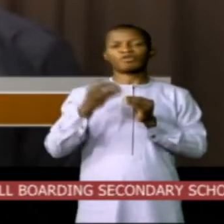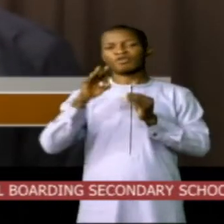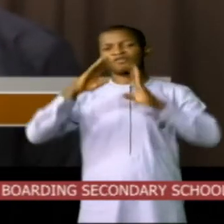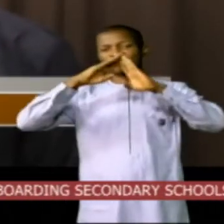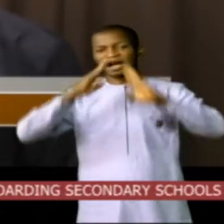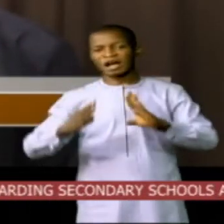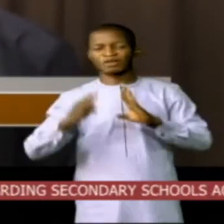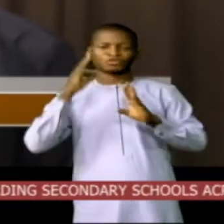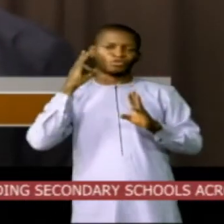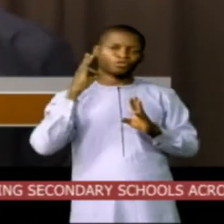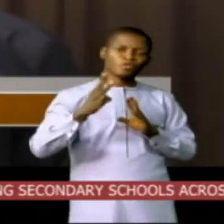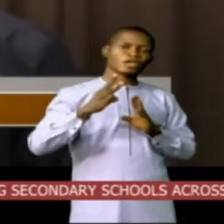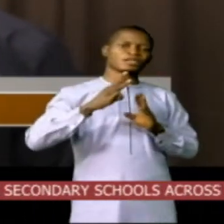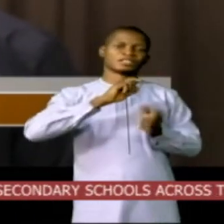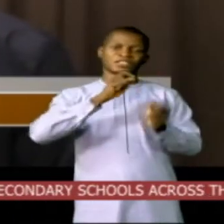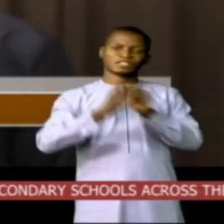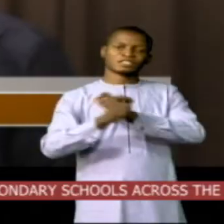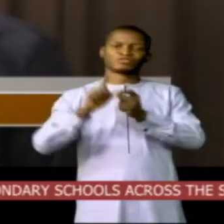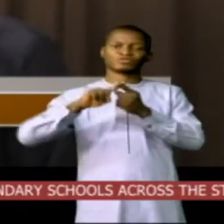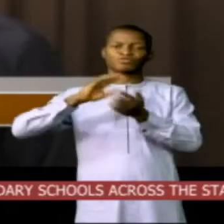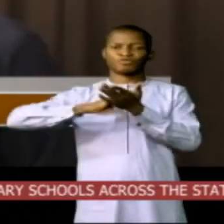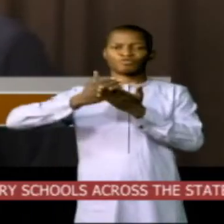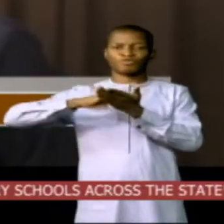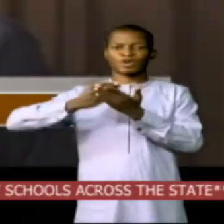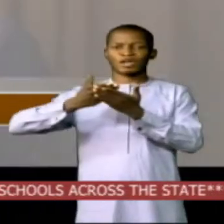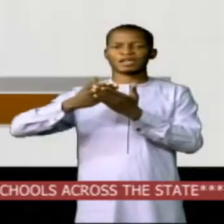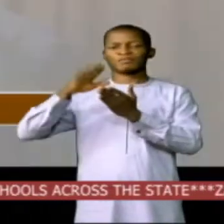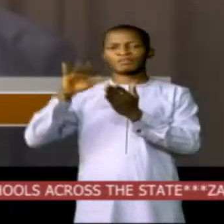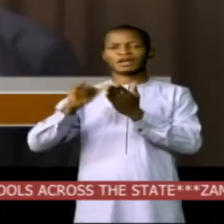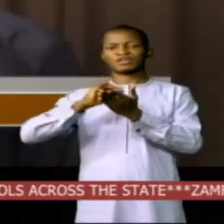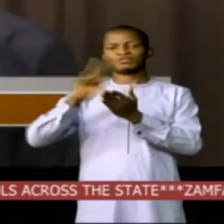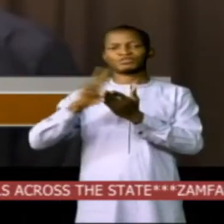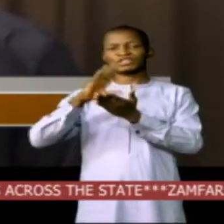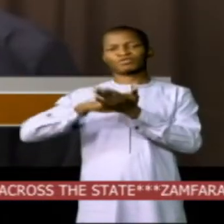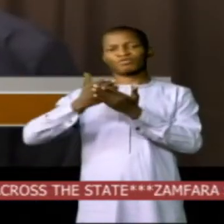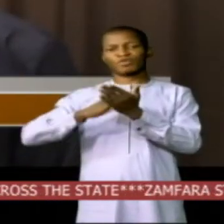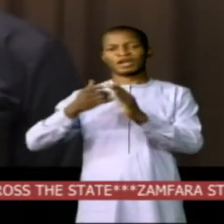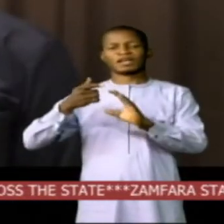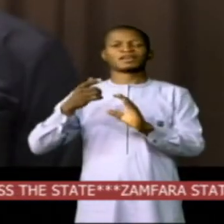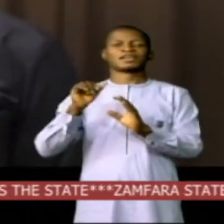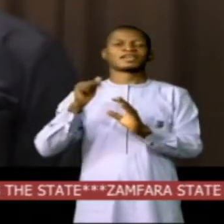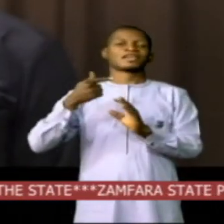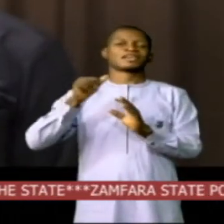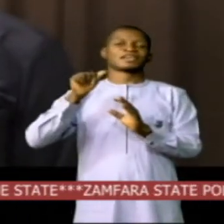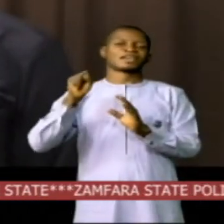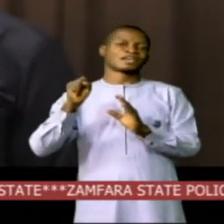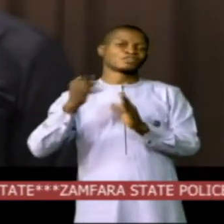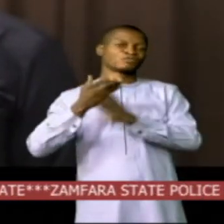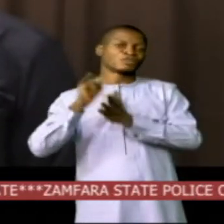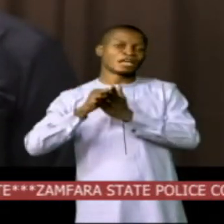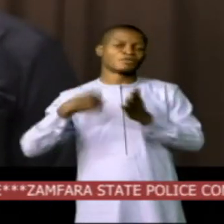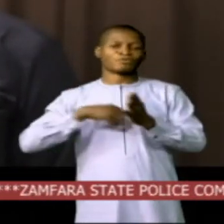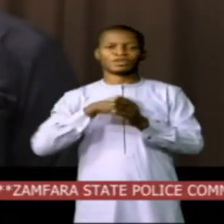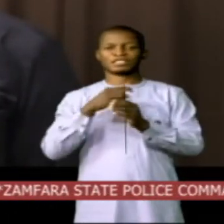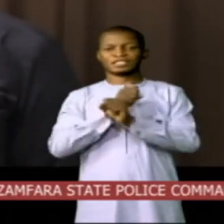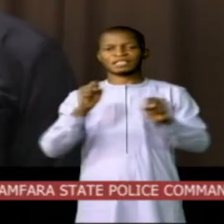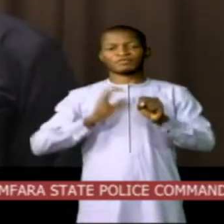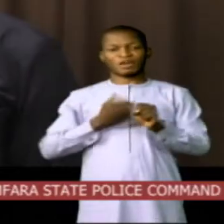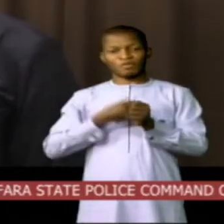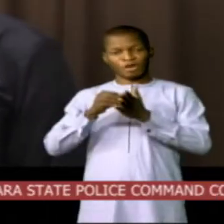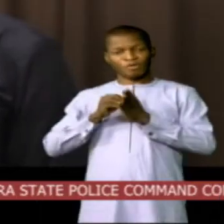will convert to cooking with cooking gas. When we do this, we save our own lives, save the